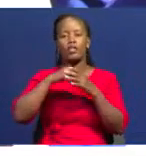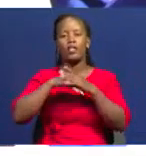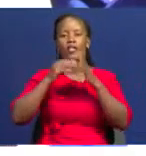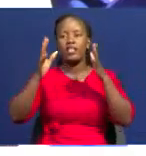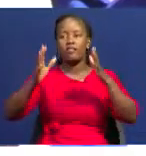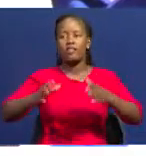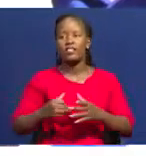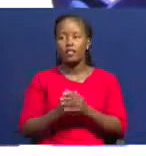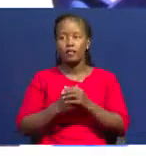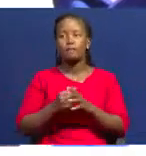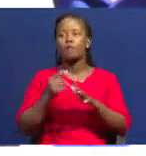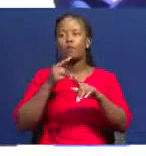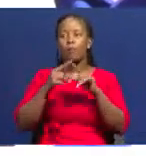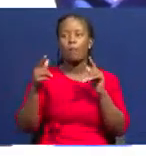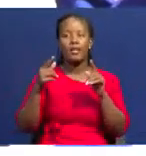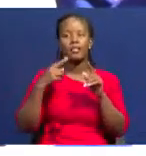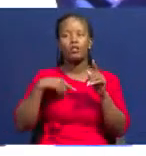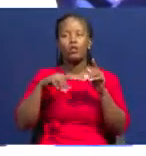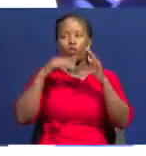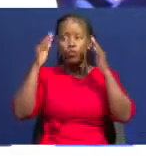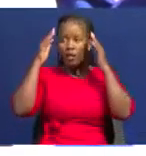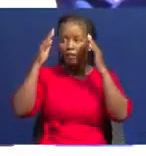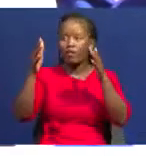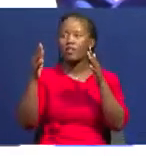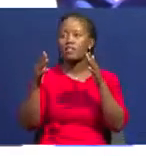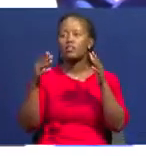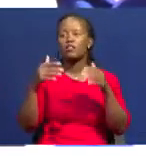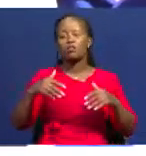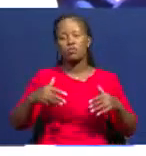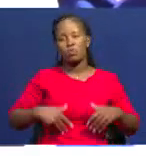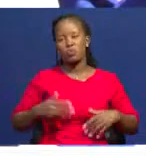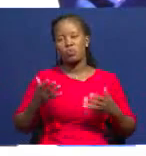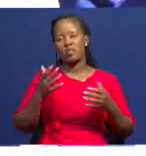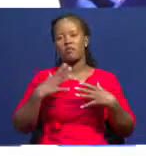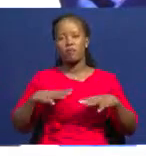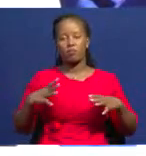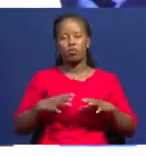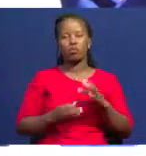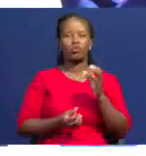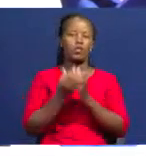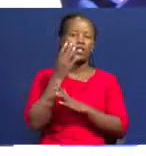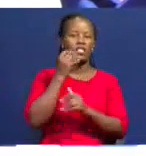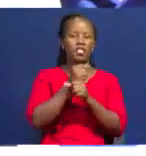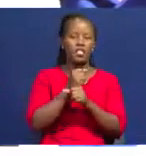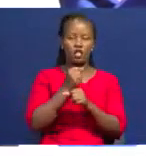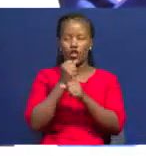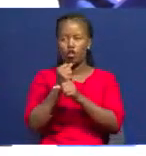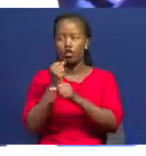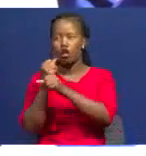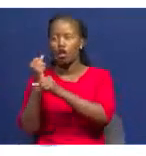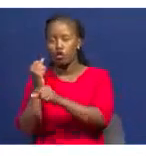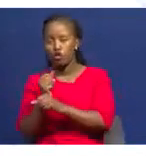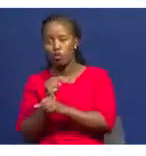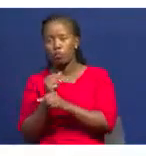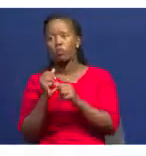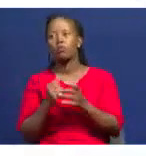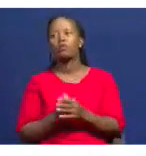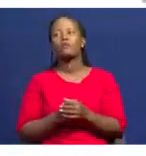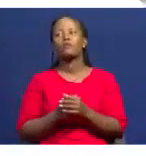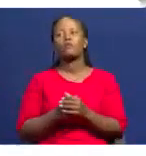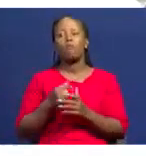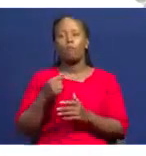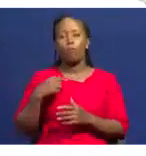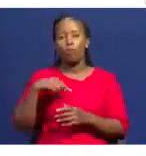looking for our people is jobs. If these investments are going to create jobs and bring value for our people. Ipeana